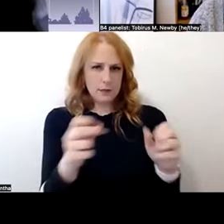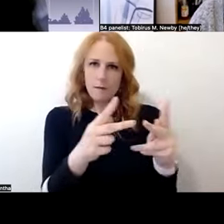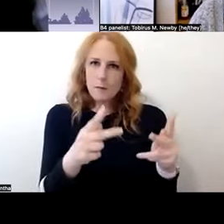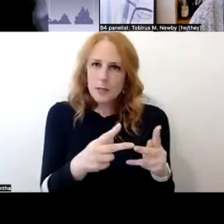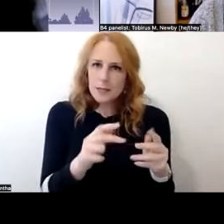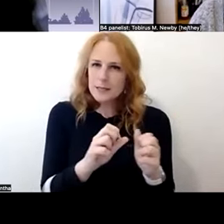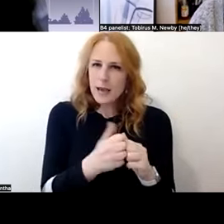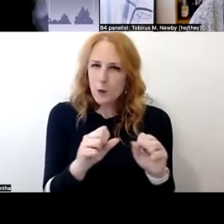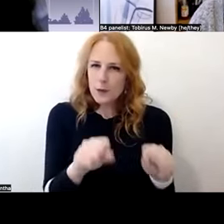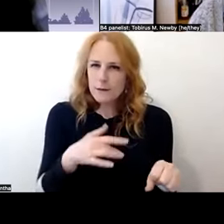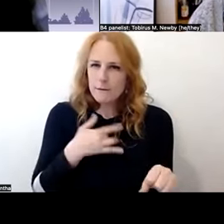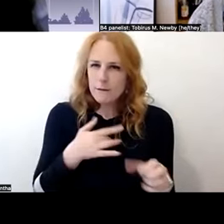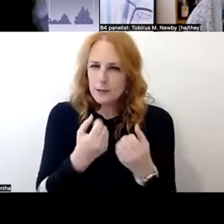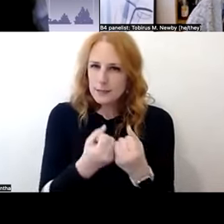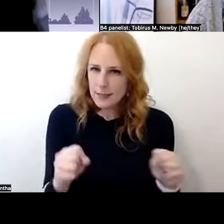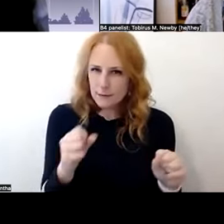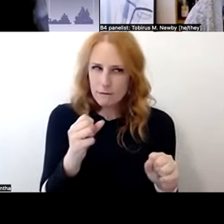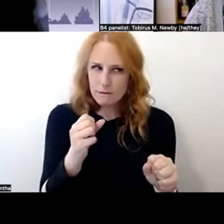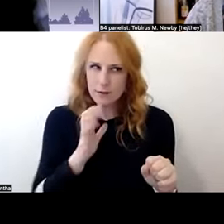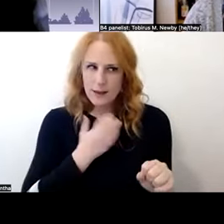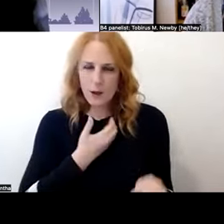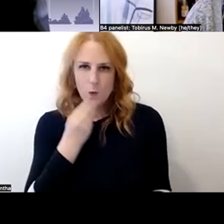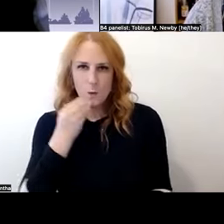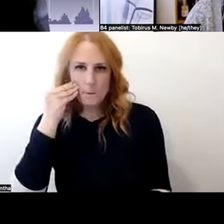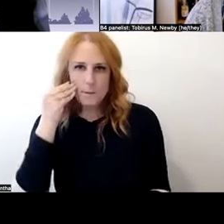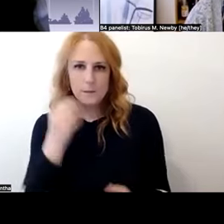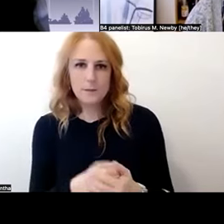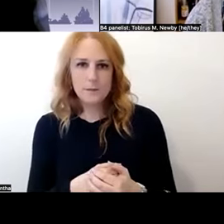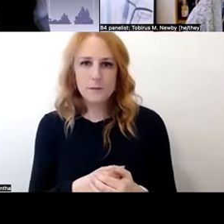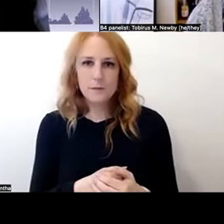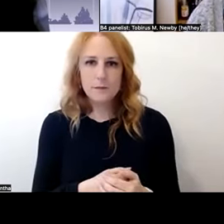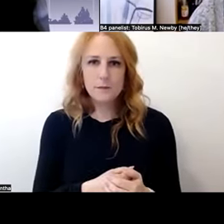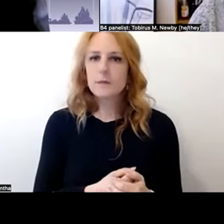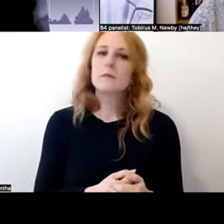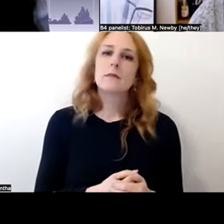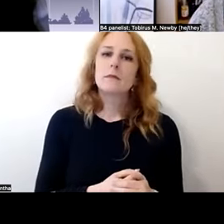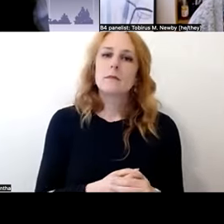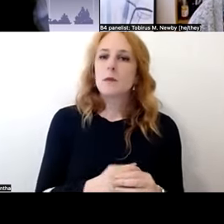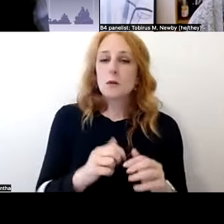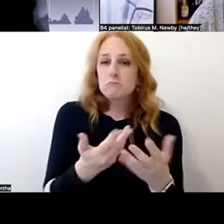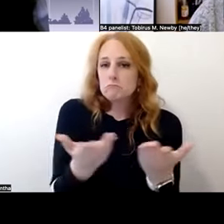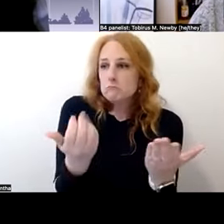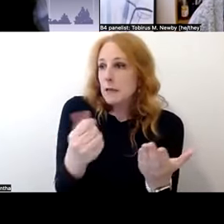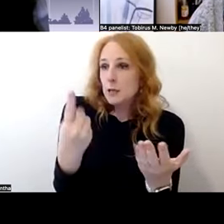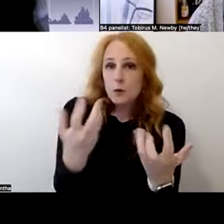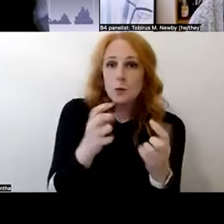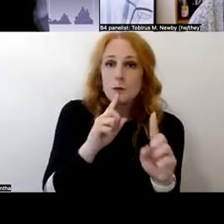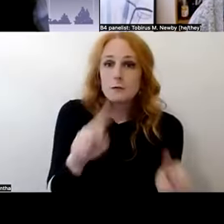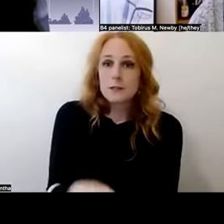literal homes? And so I want to open up to our panelists if anyone wants to start to answer that question.